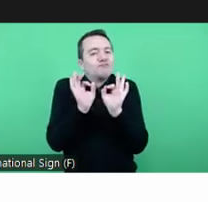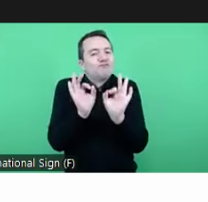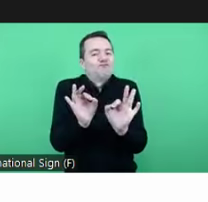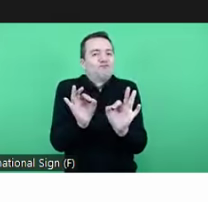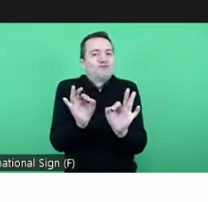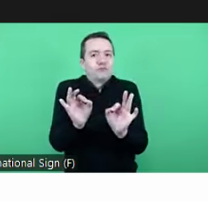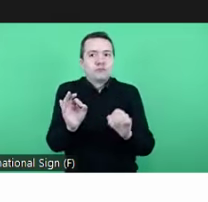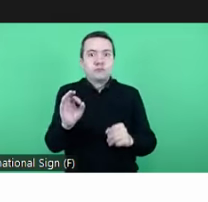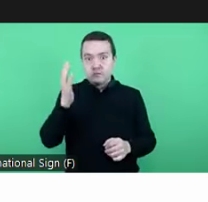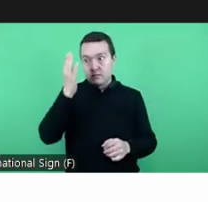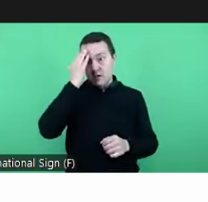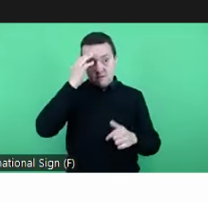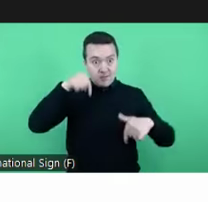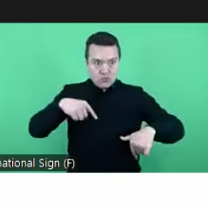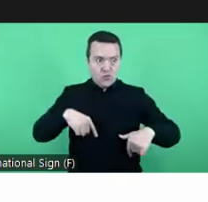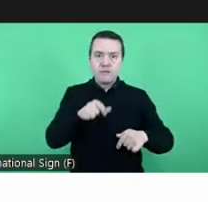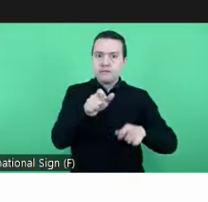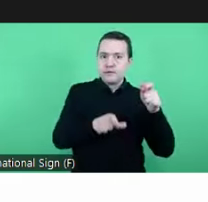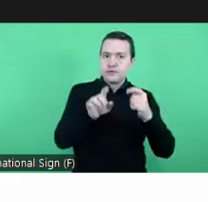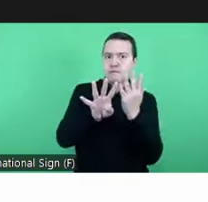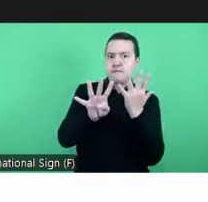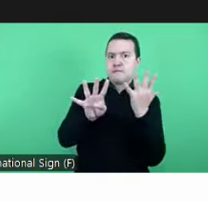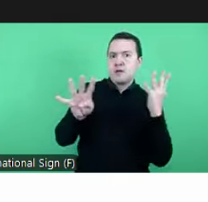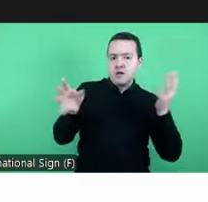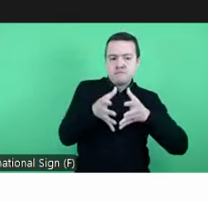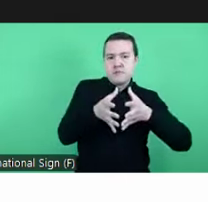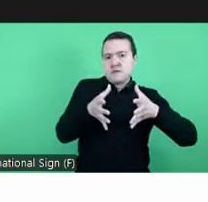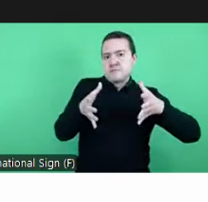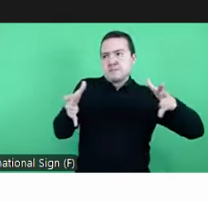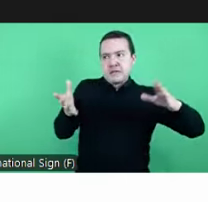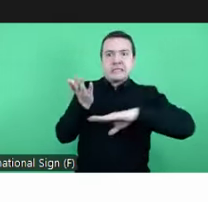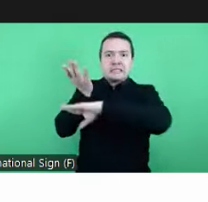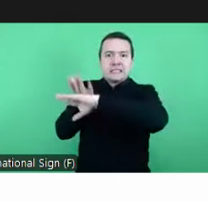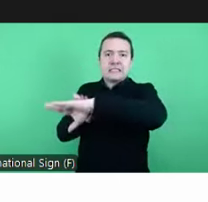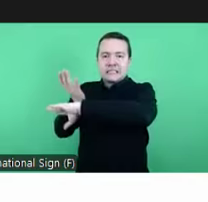where demand is growing and priority.